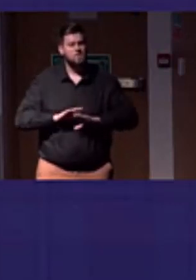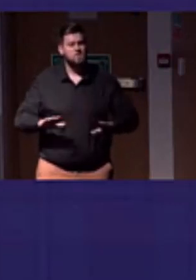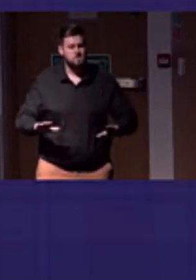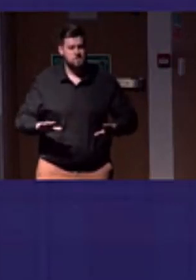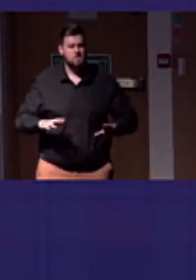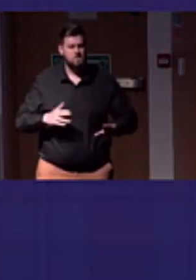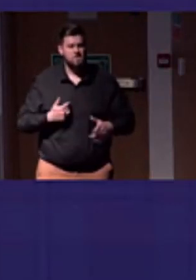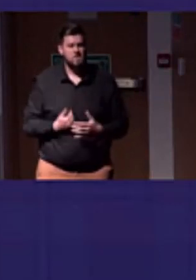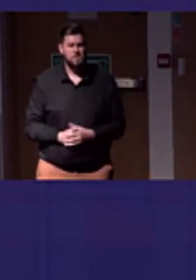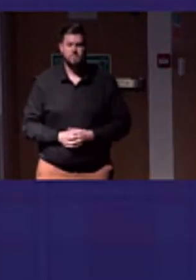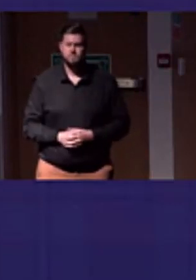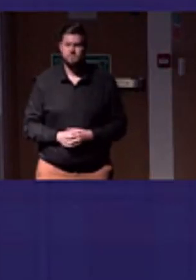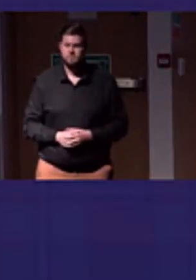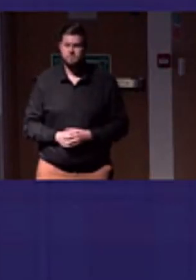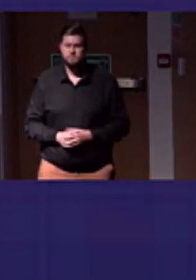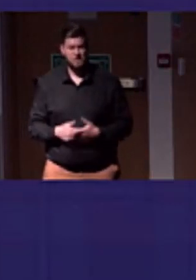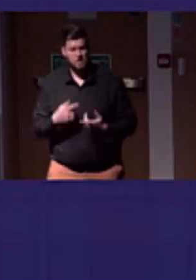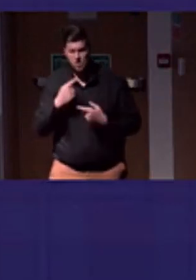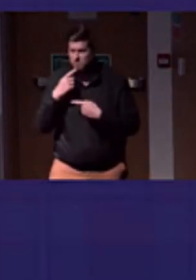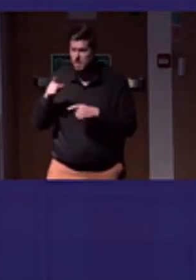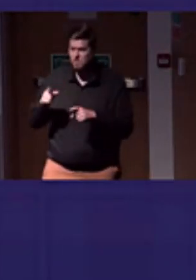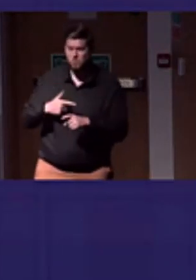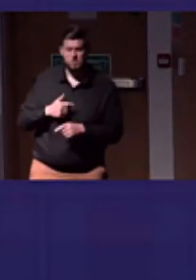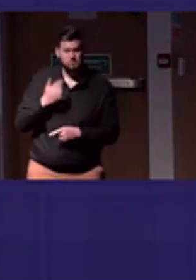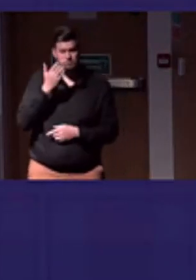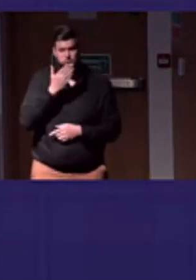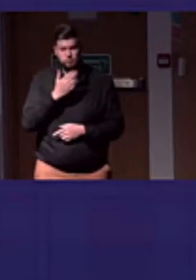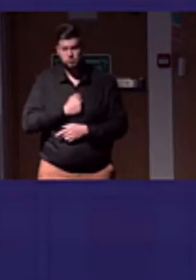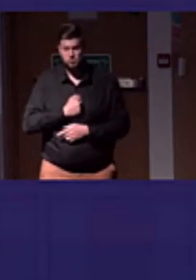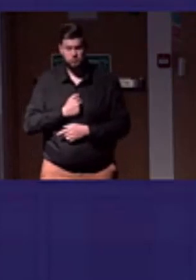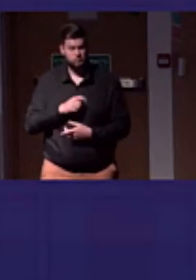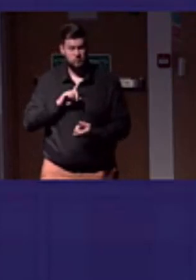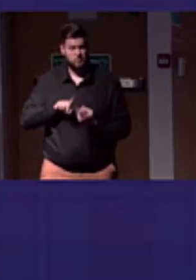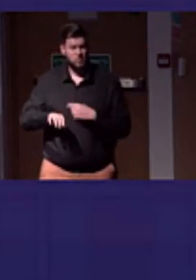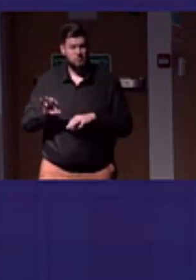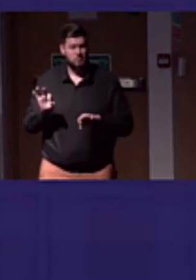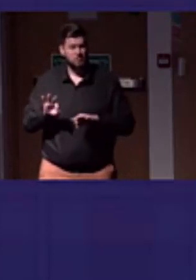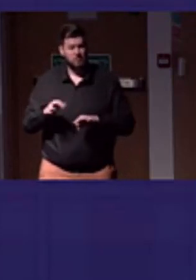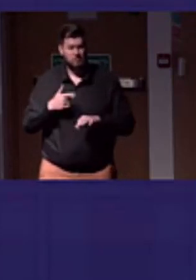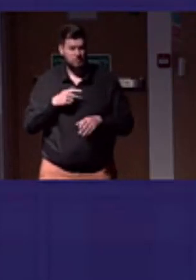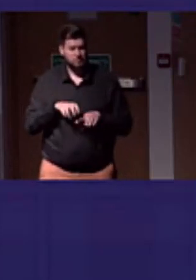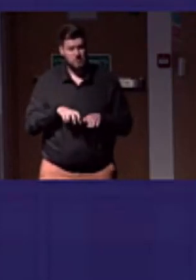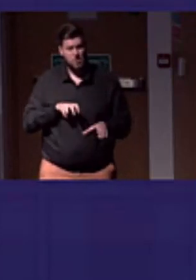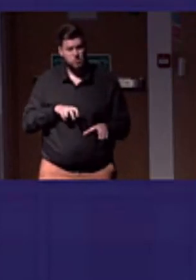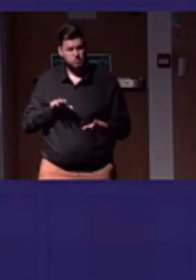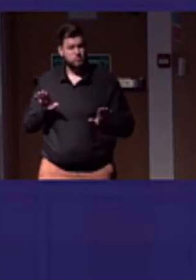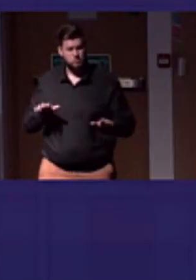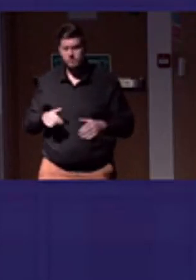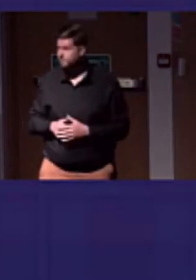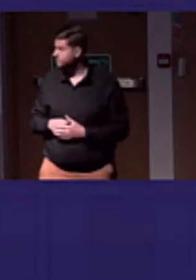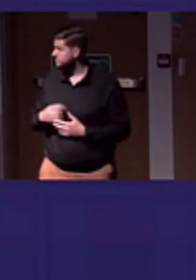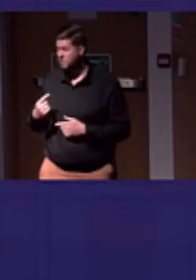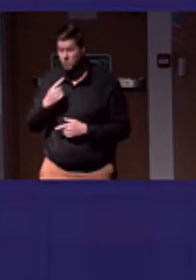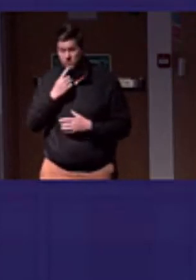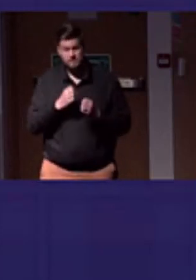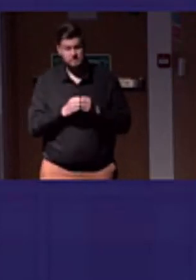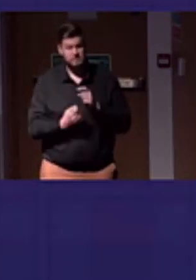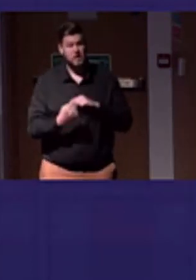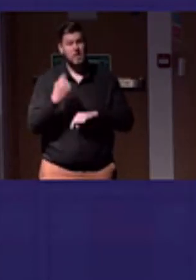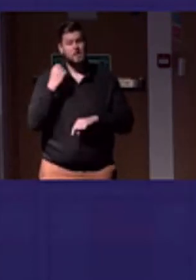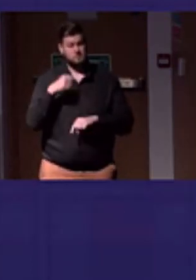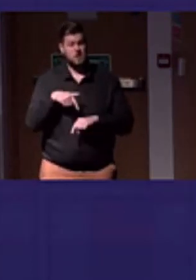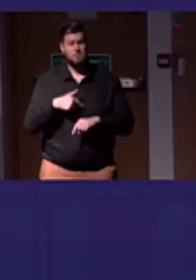phone. When I started doing this last one, my team's like, oh, this was the tipping